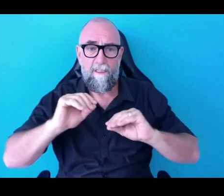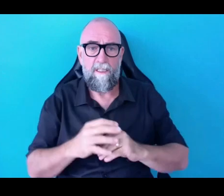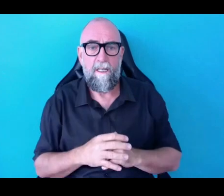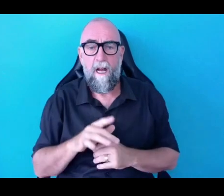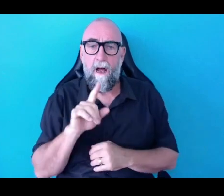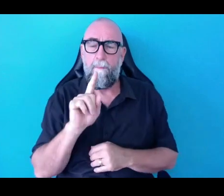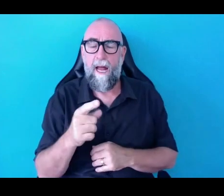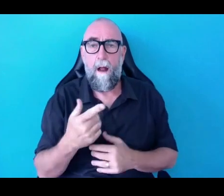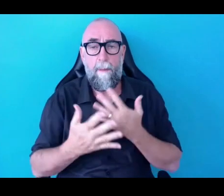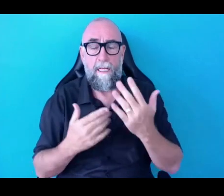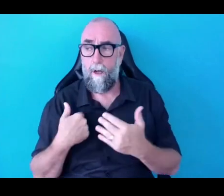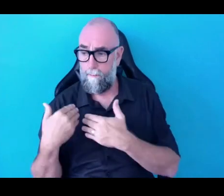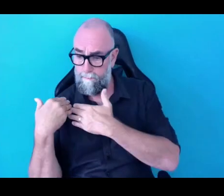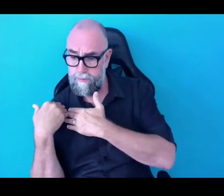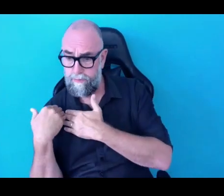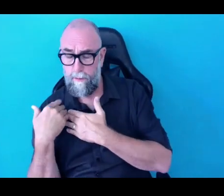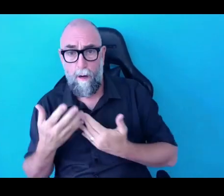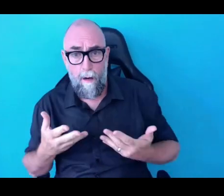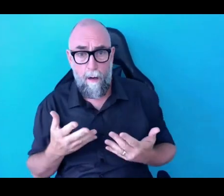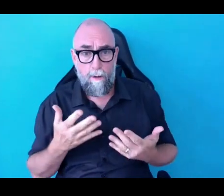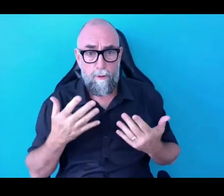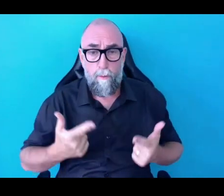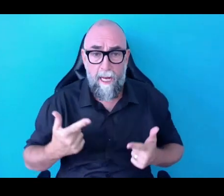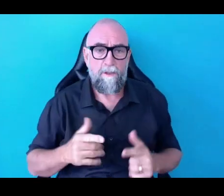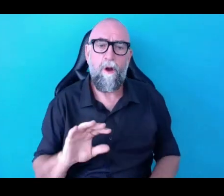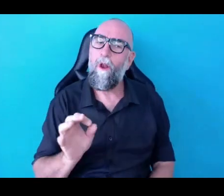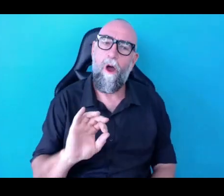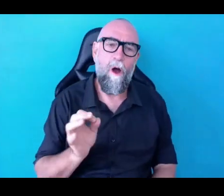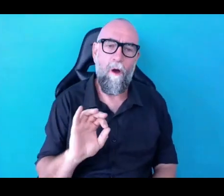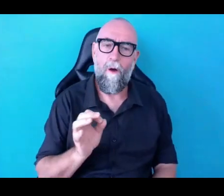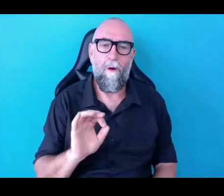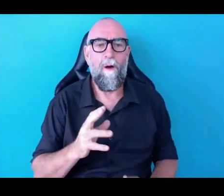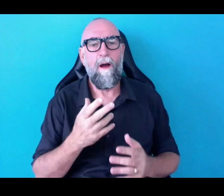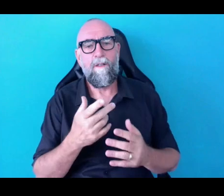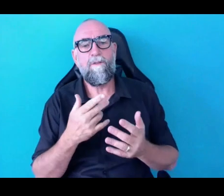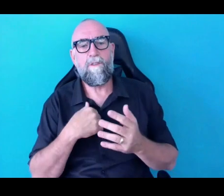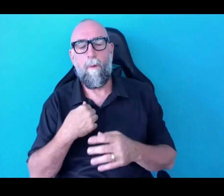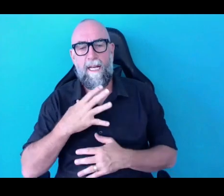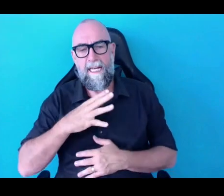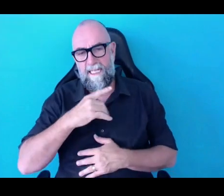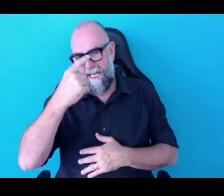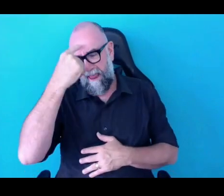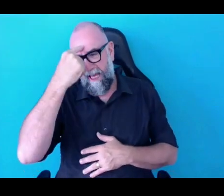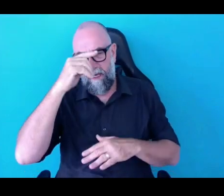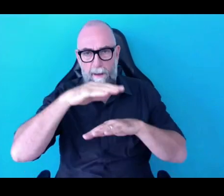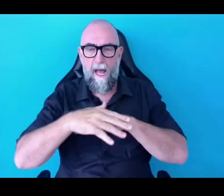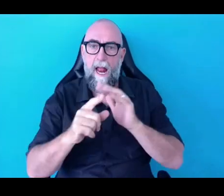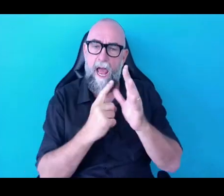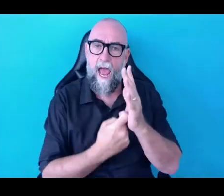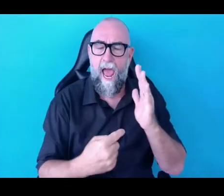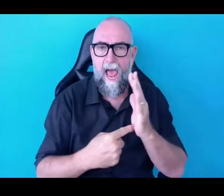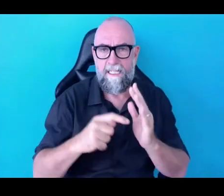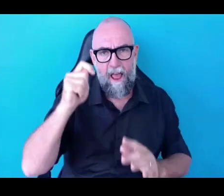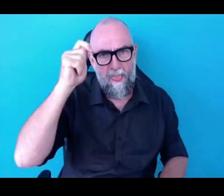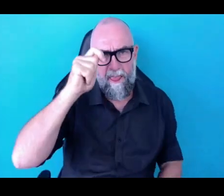myself because of that, or my work being attached to that kind of art theory either. I'm a strong believer in making art